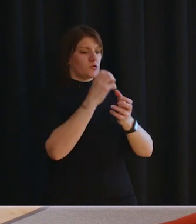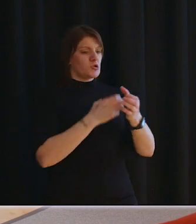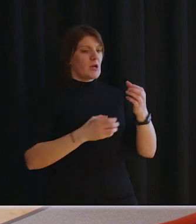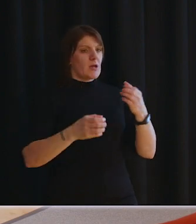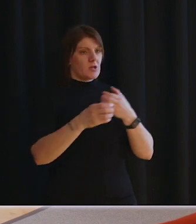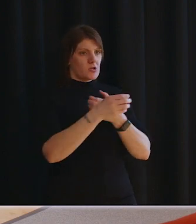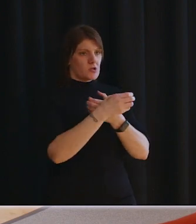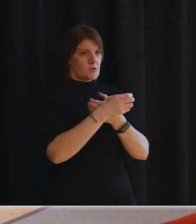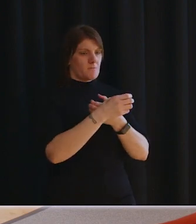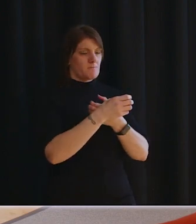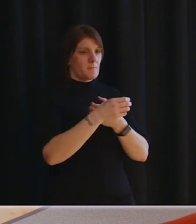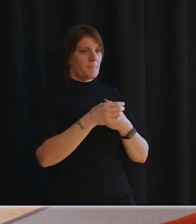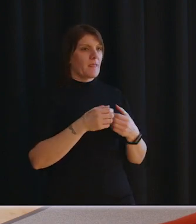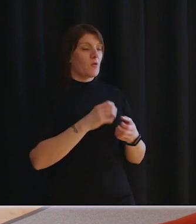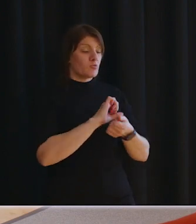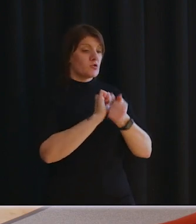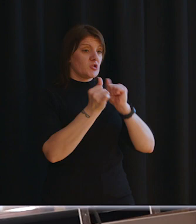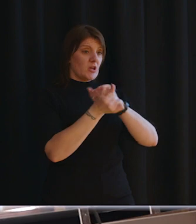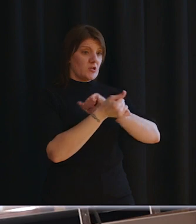So